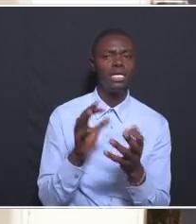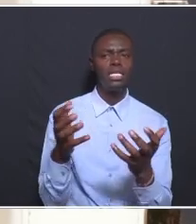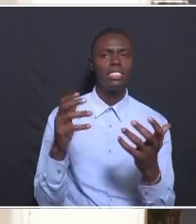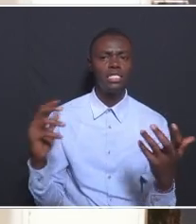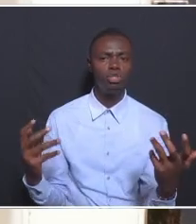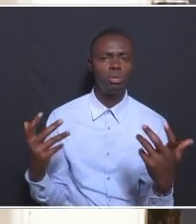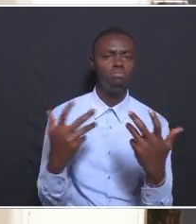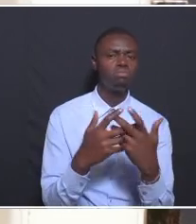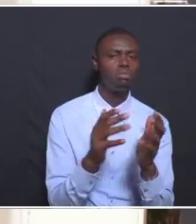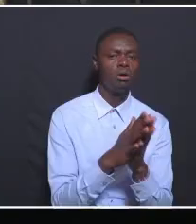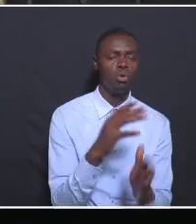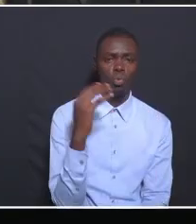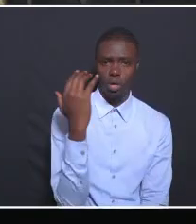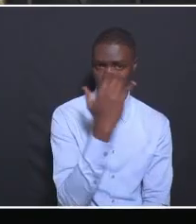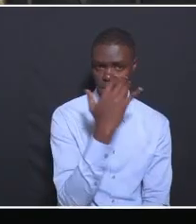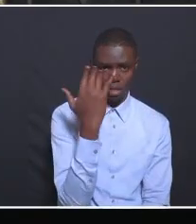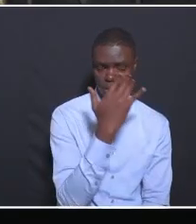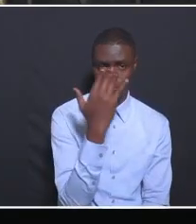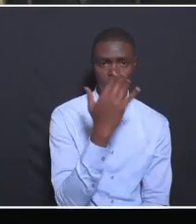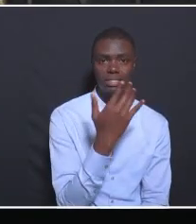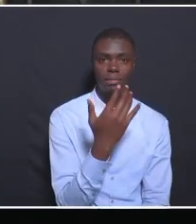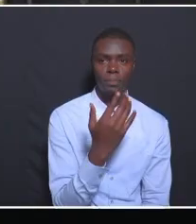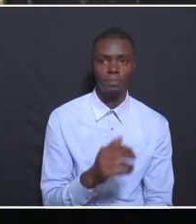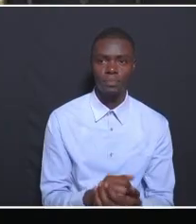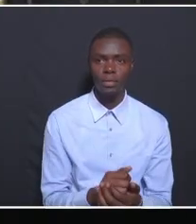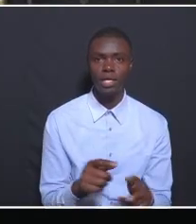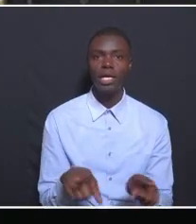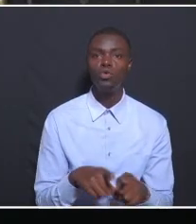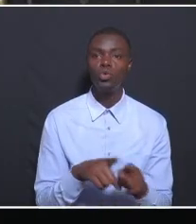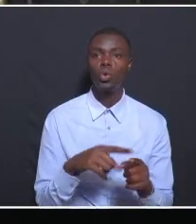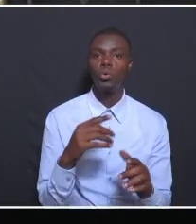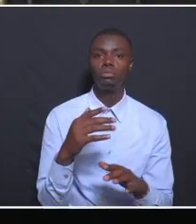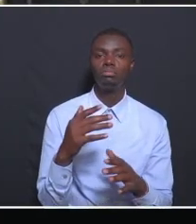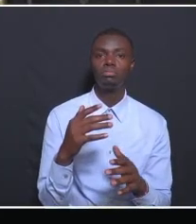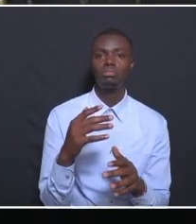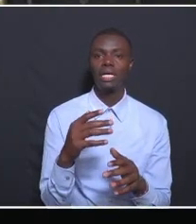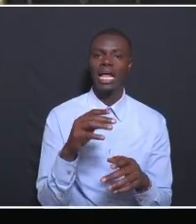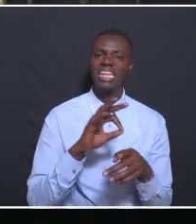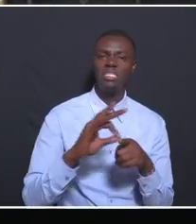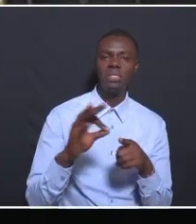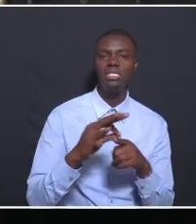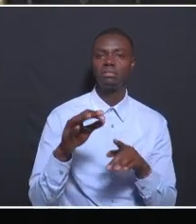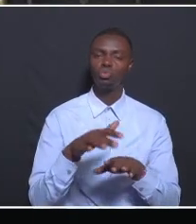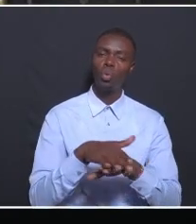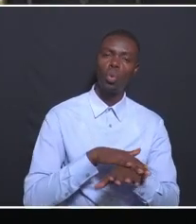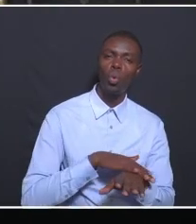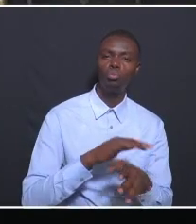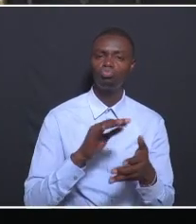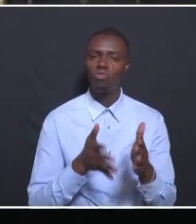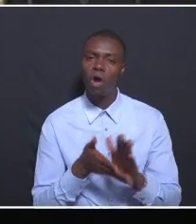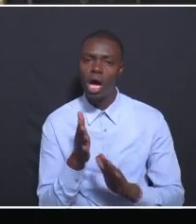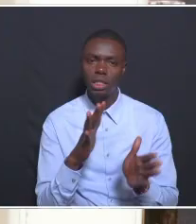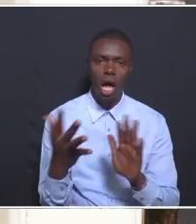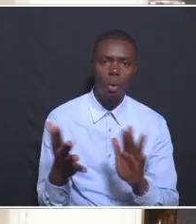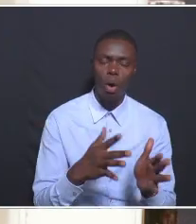very careful with what we use, and also the pacing. So that's how we approached it,